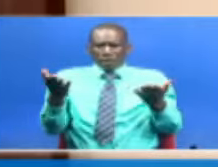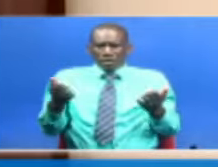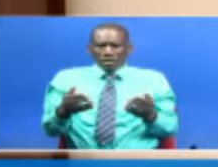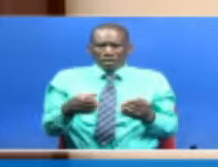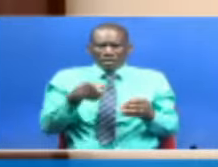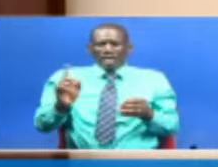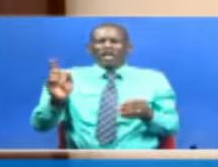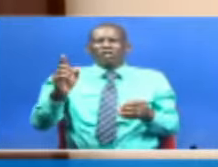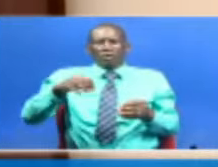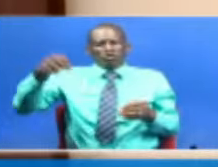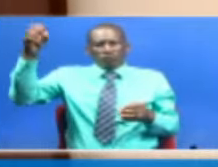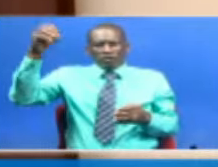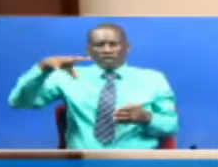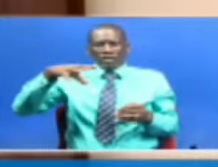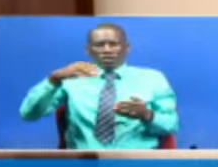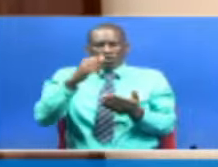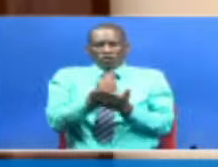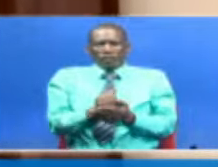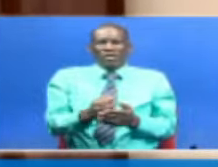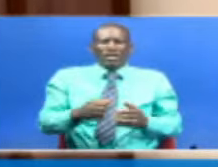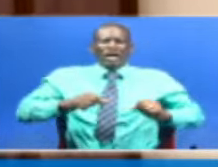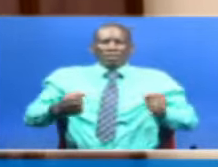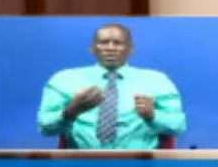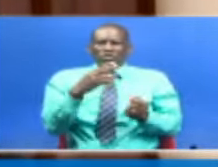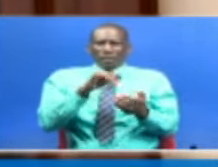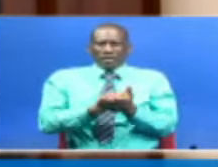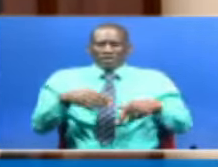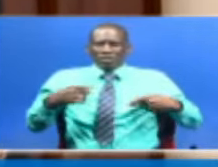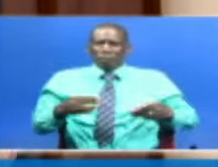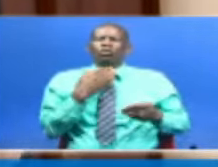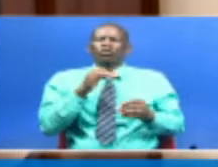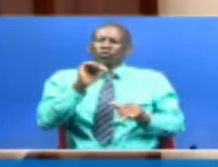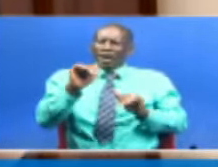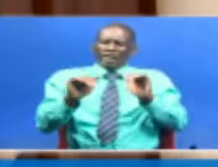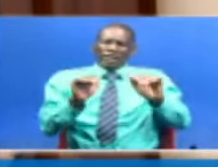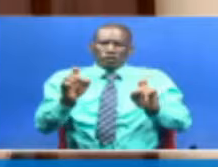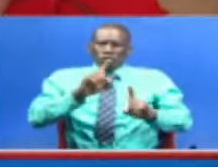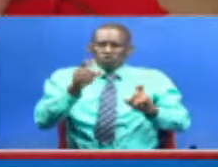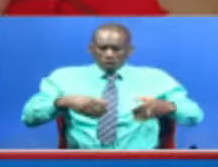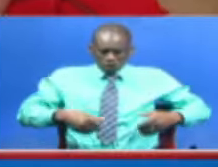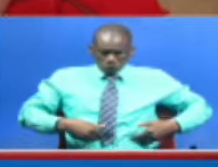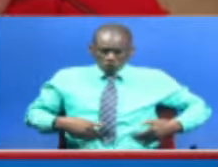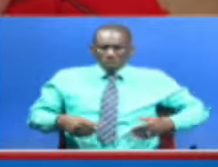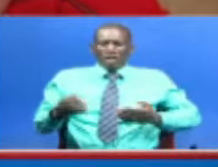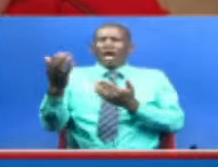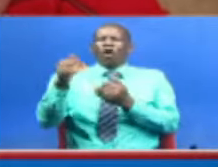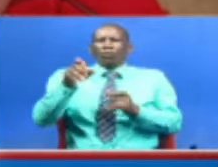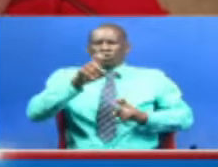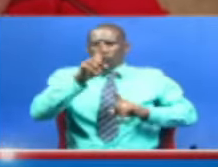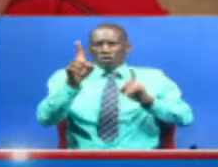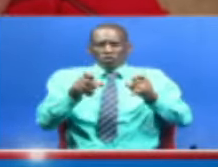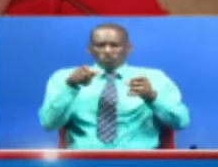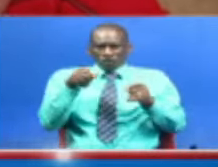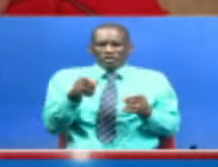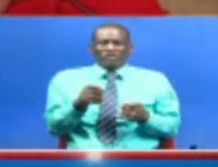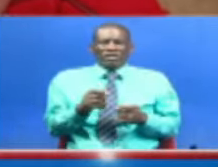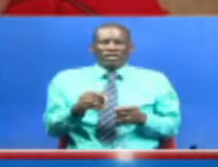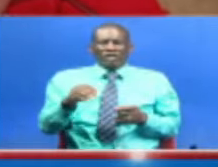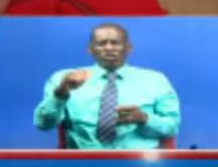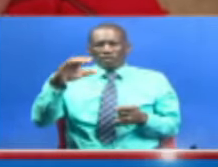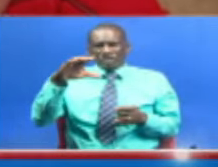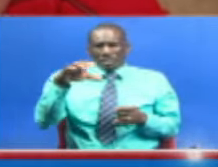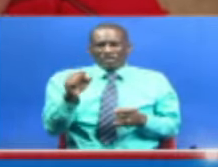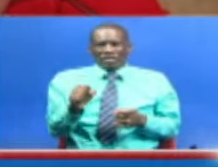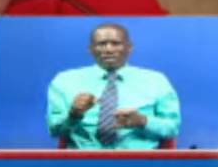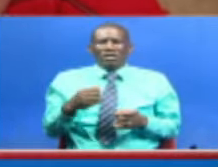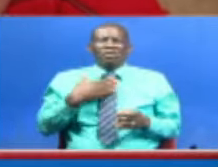Ministry of Energy, and I'm happy to see that the people who want to ask questions are young people, and I hope your questions are for this year. Please